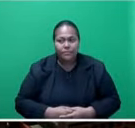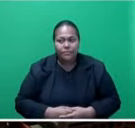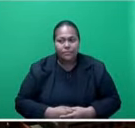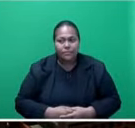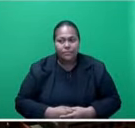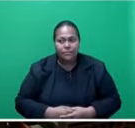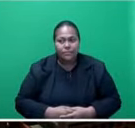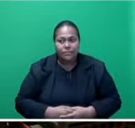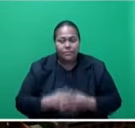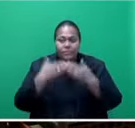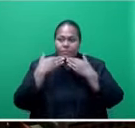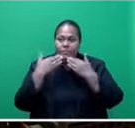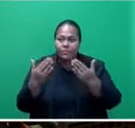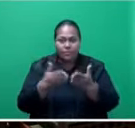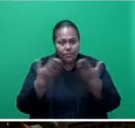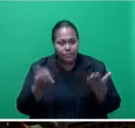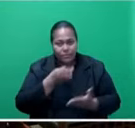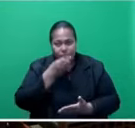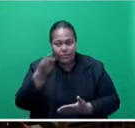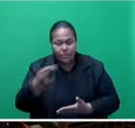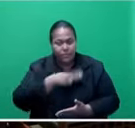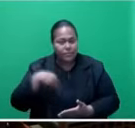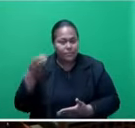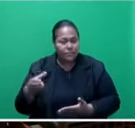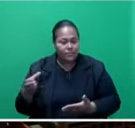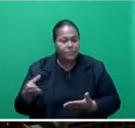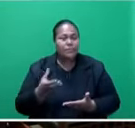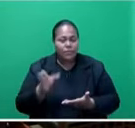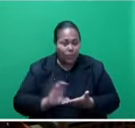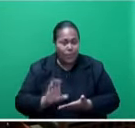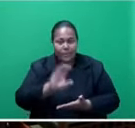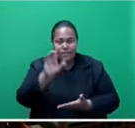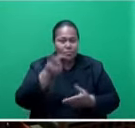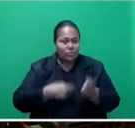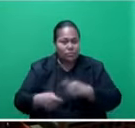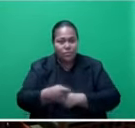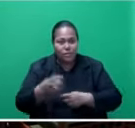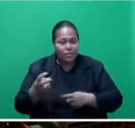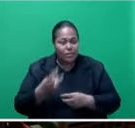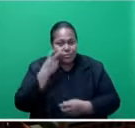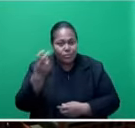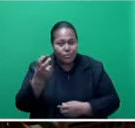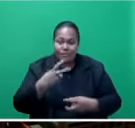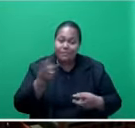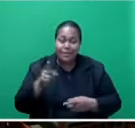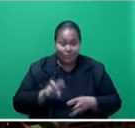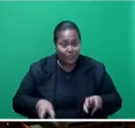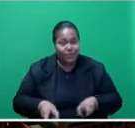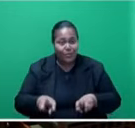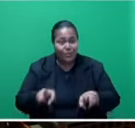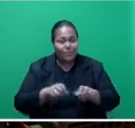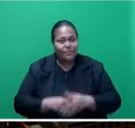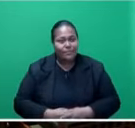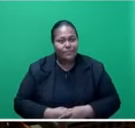Thank you. I now call on the Minister for Commerce, Trade, Tourism and Transport, the Honourable Faiz